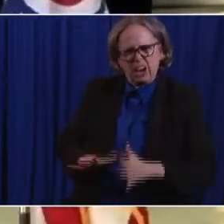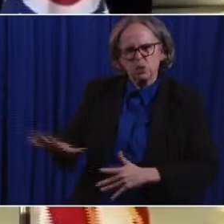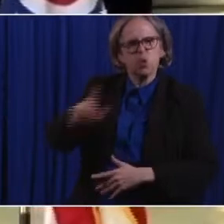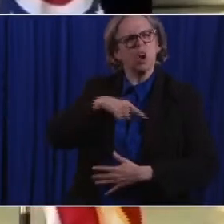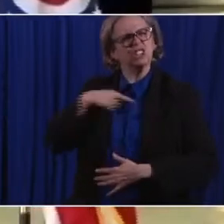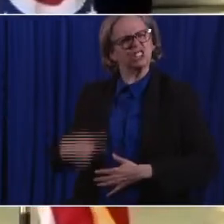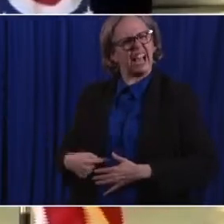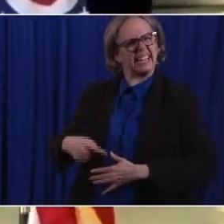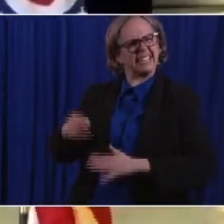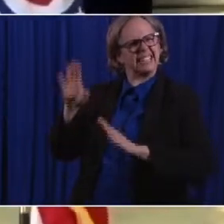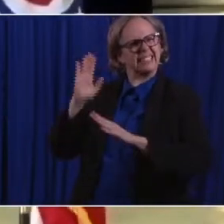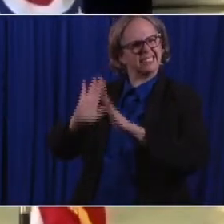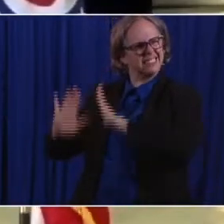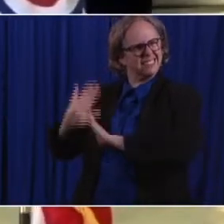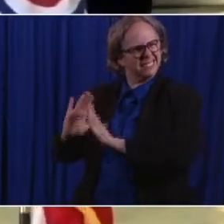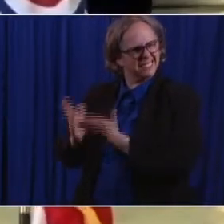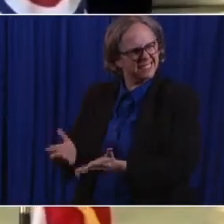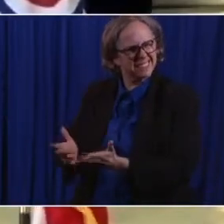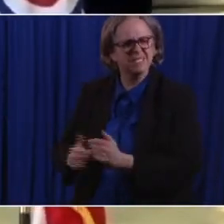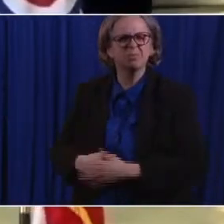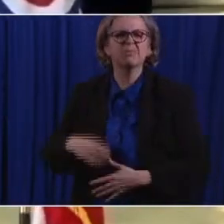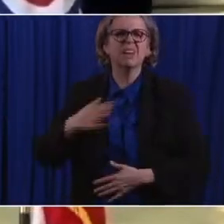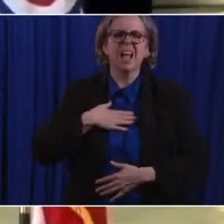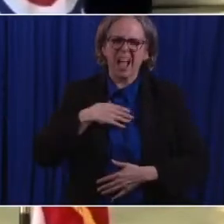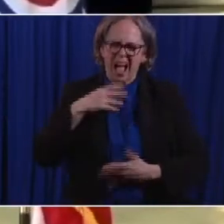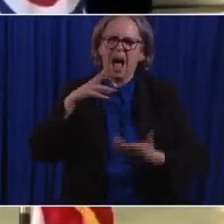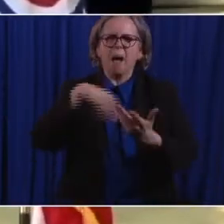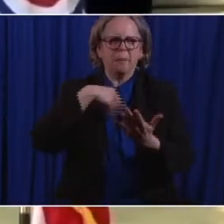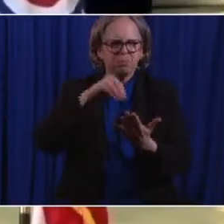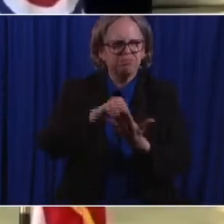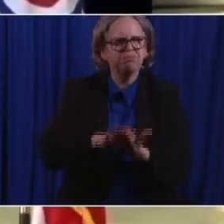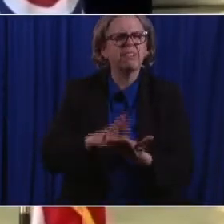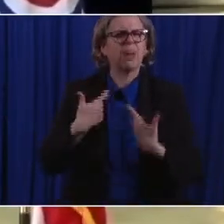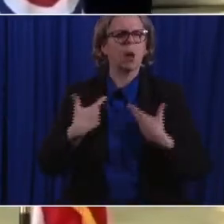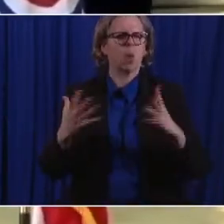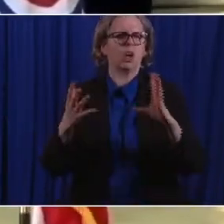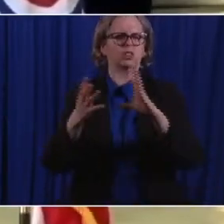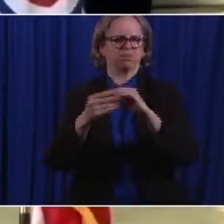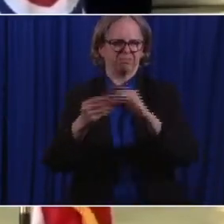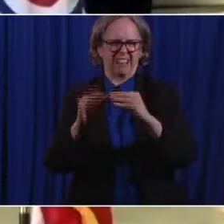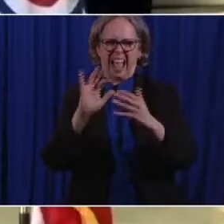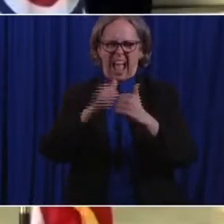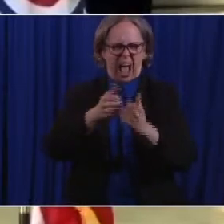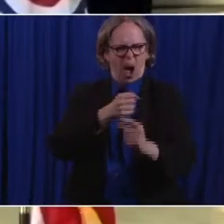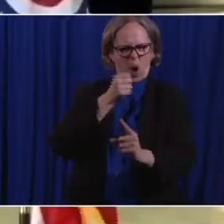just go through this because I wrote a couple notes down. It's just about affecting Ohio.